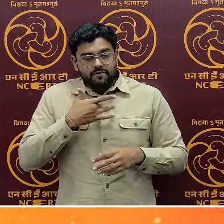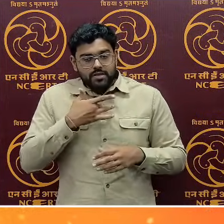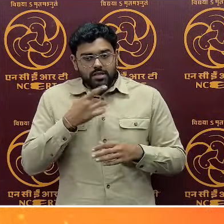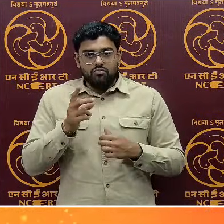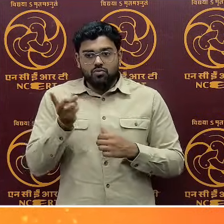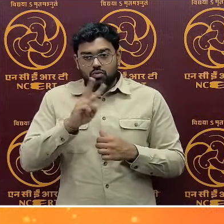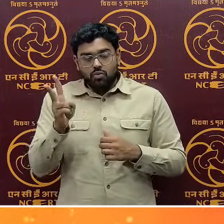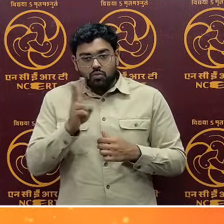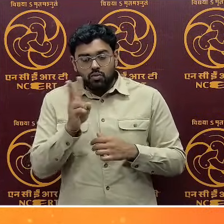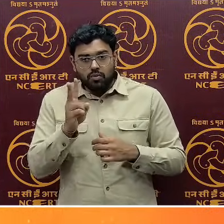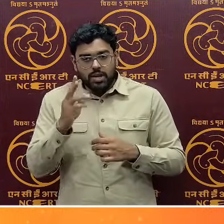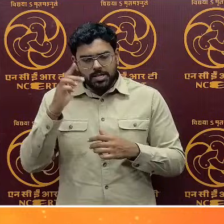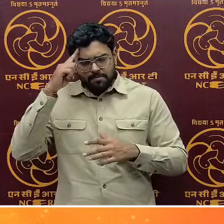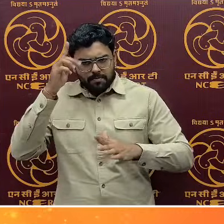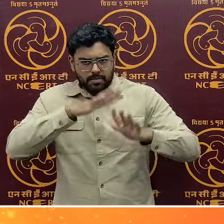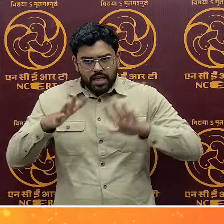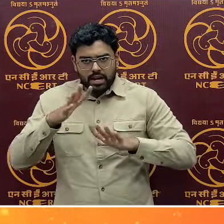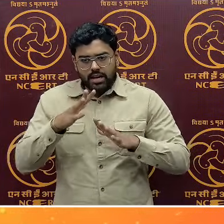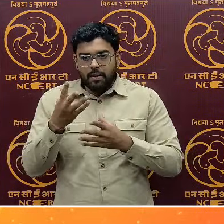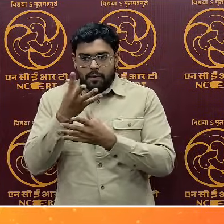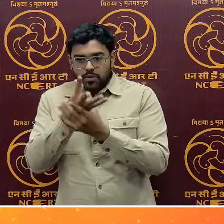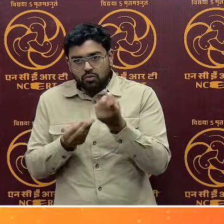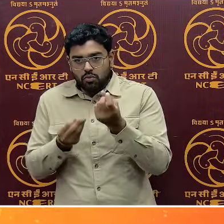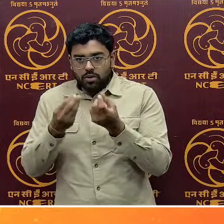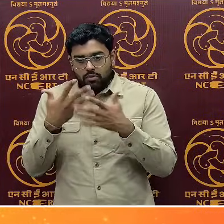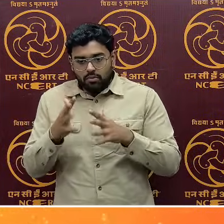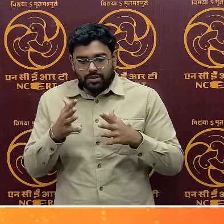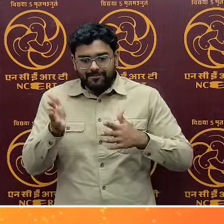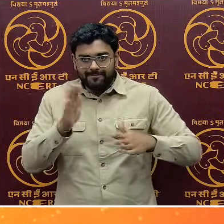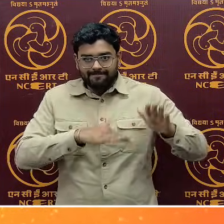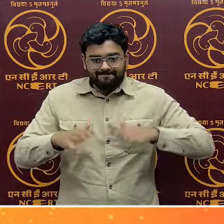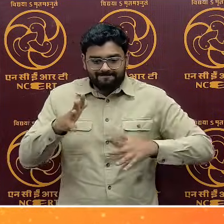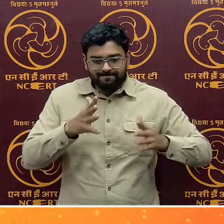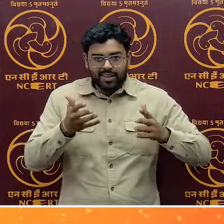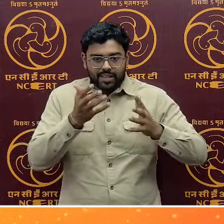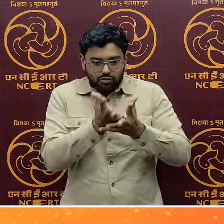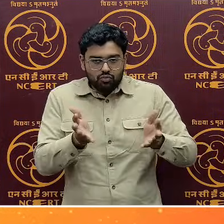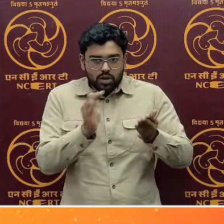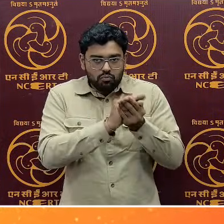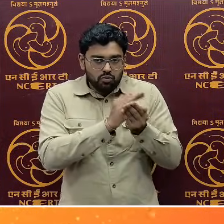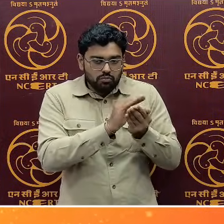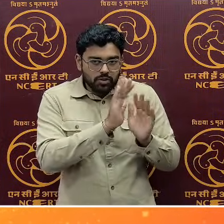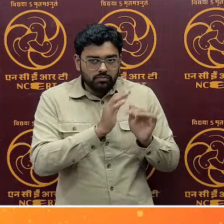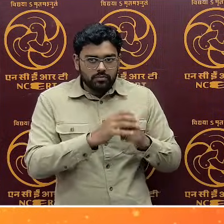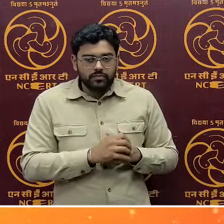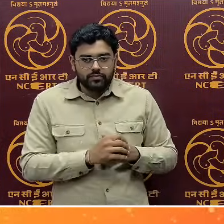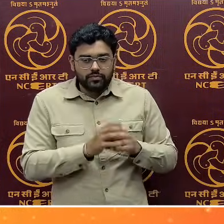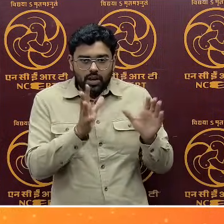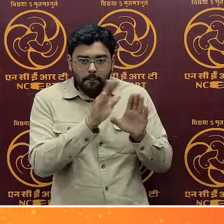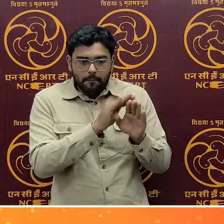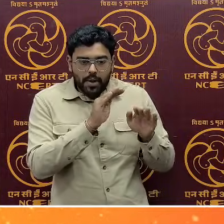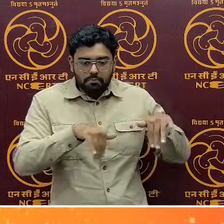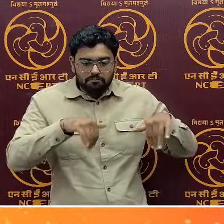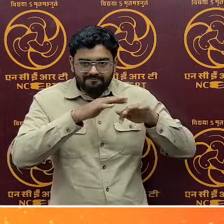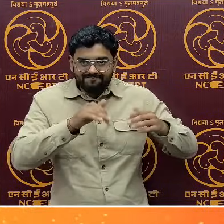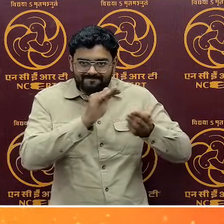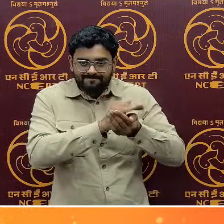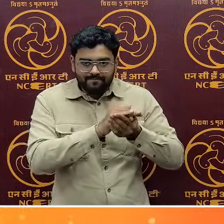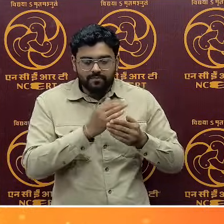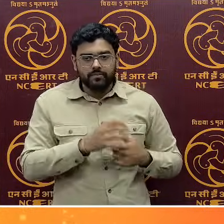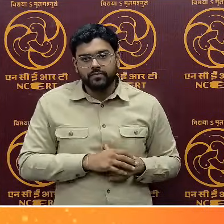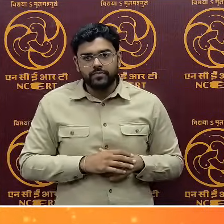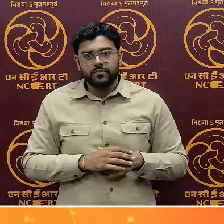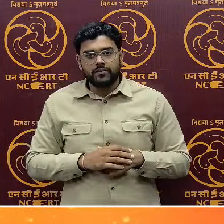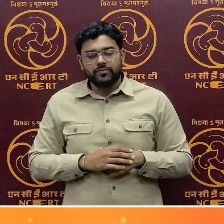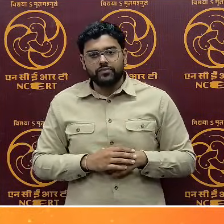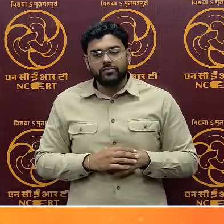decided to hide the loot. Loot are all the stolen goods. So, loots refer to the stolen goods.